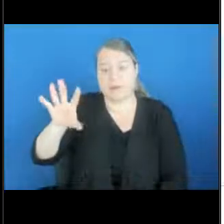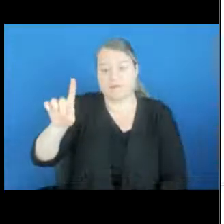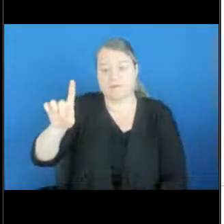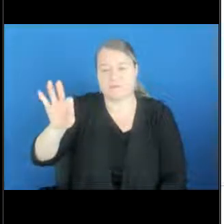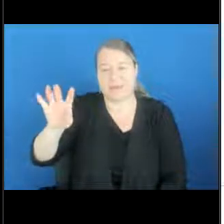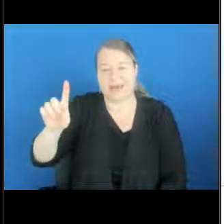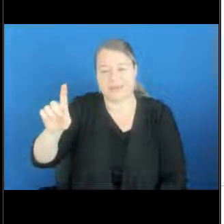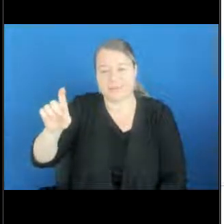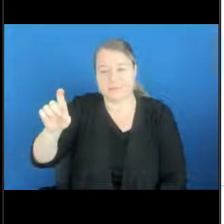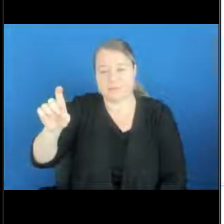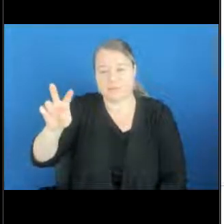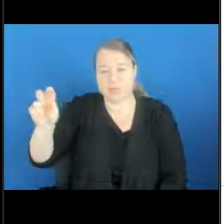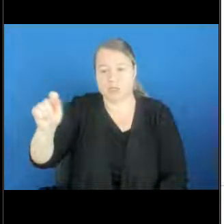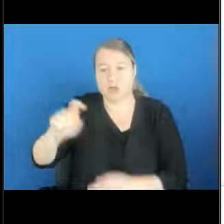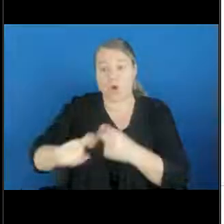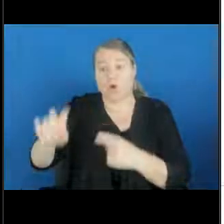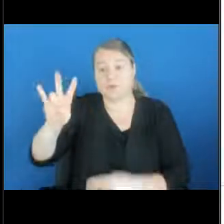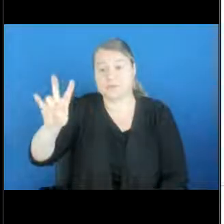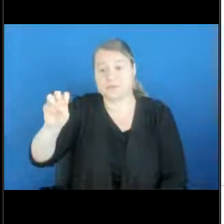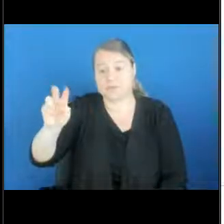at